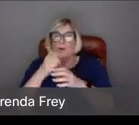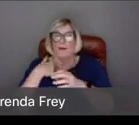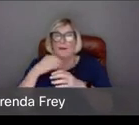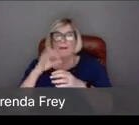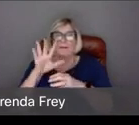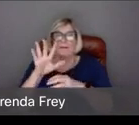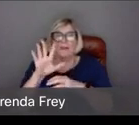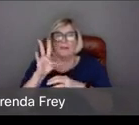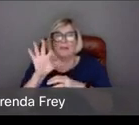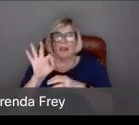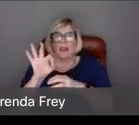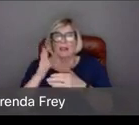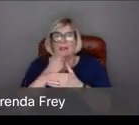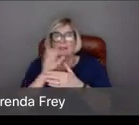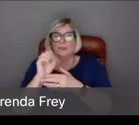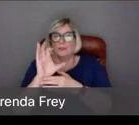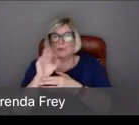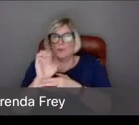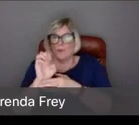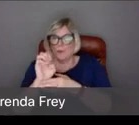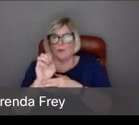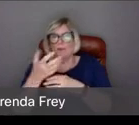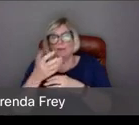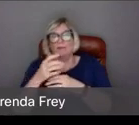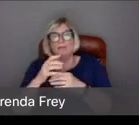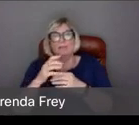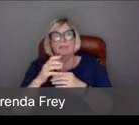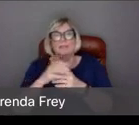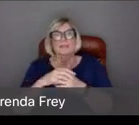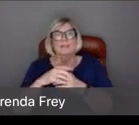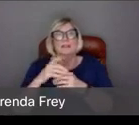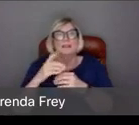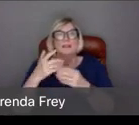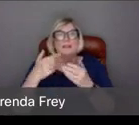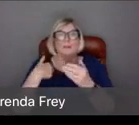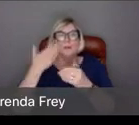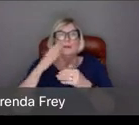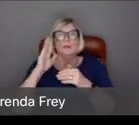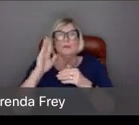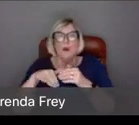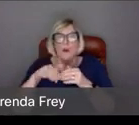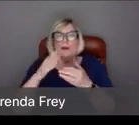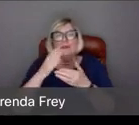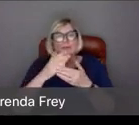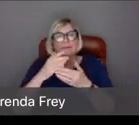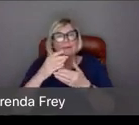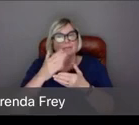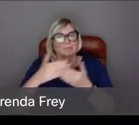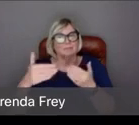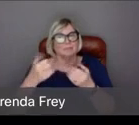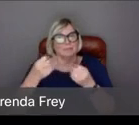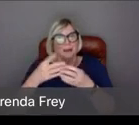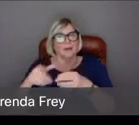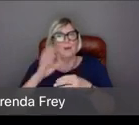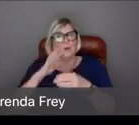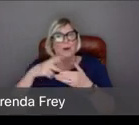people will pay and 61 won't by odds. We just don't know which ones they are. So as a result, there's higher